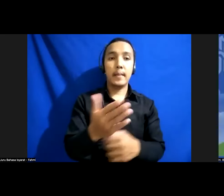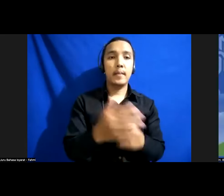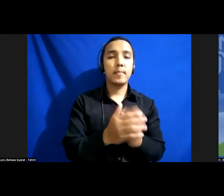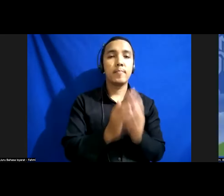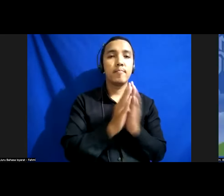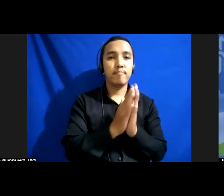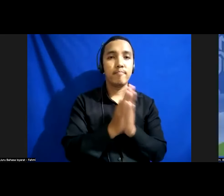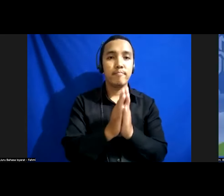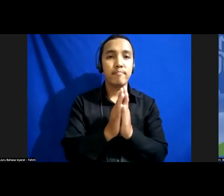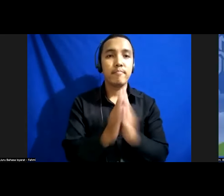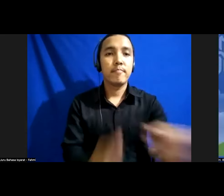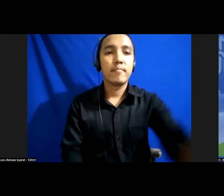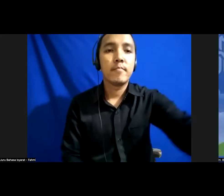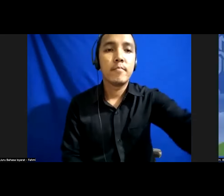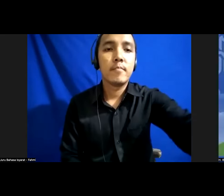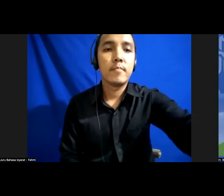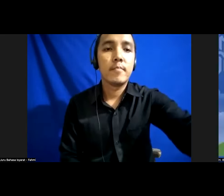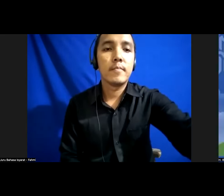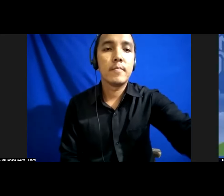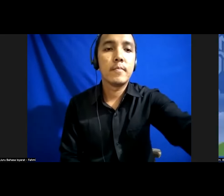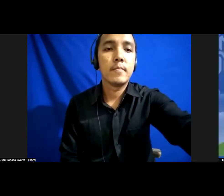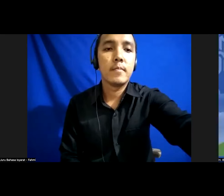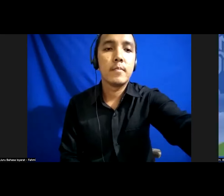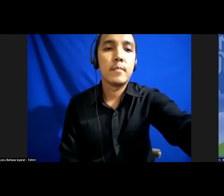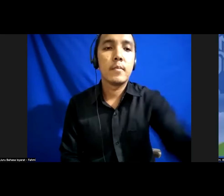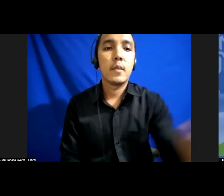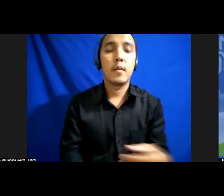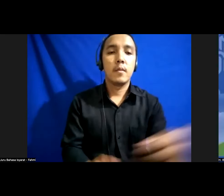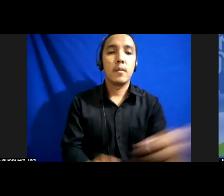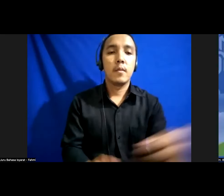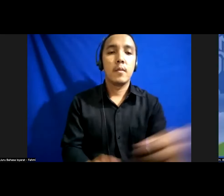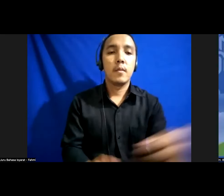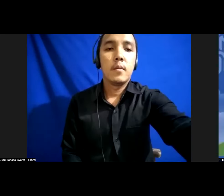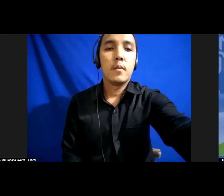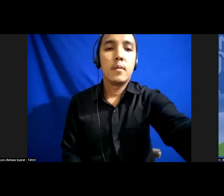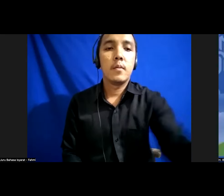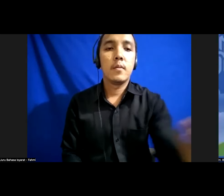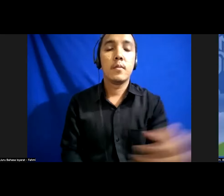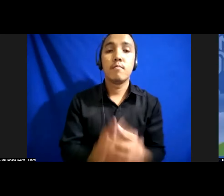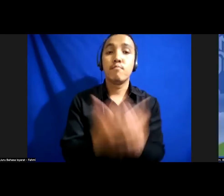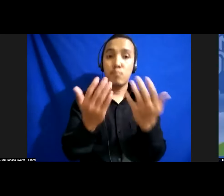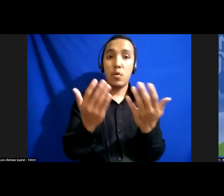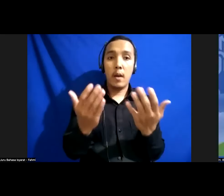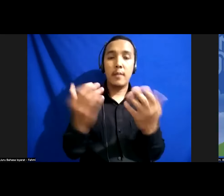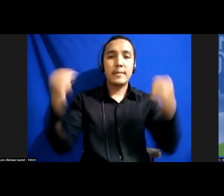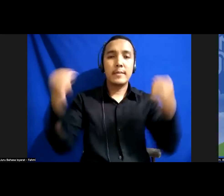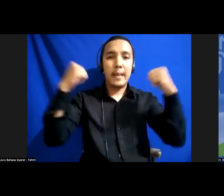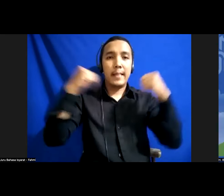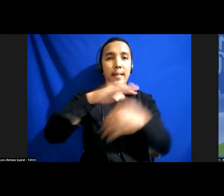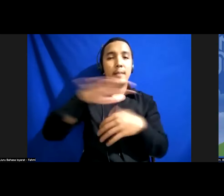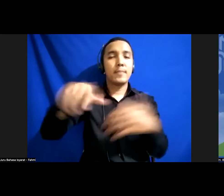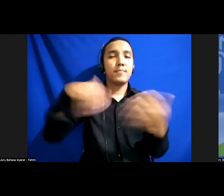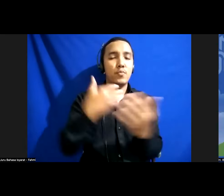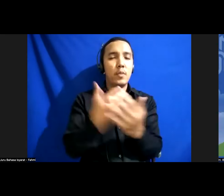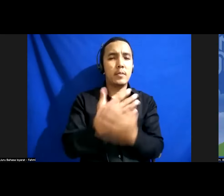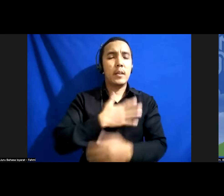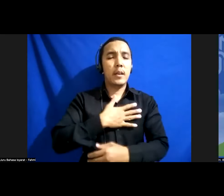to ask for your apologies, and we hope that we're all healthy and well. And I, on behalf of the city of Banjarmasin, would like